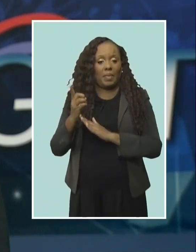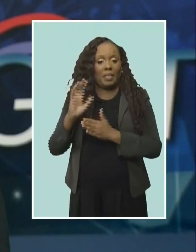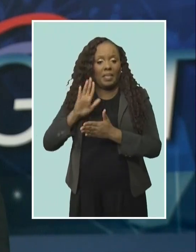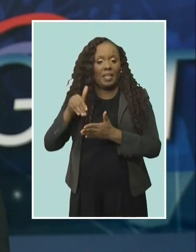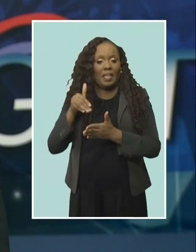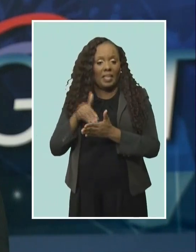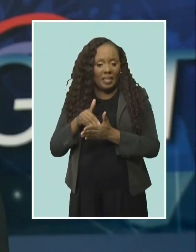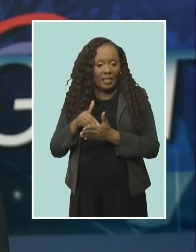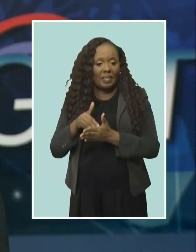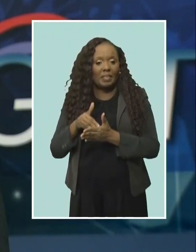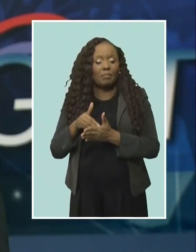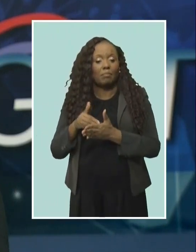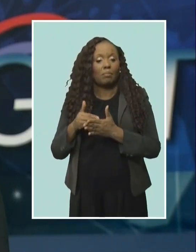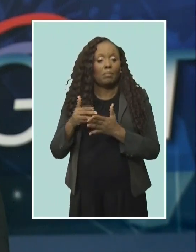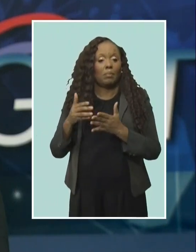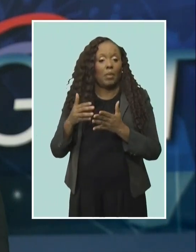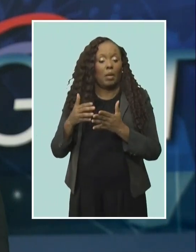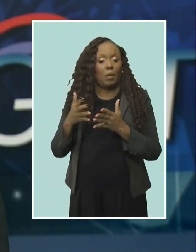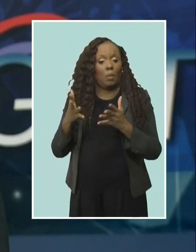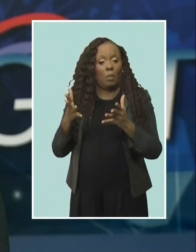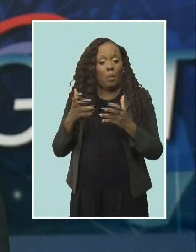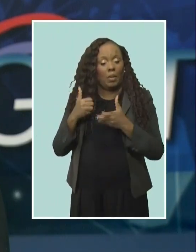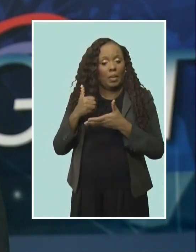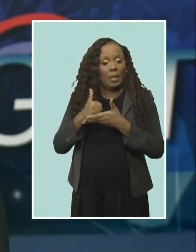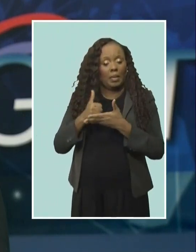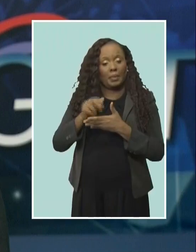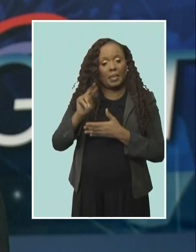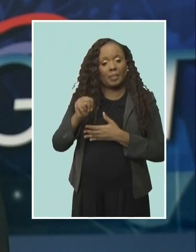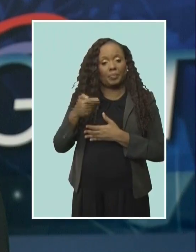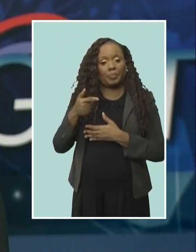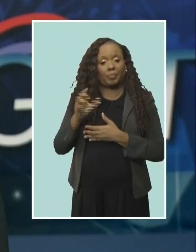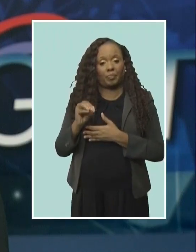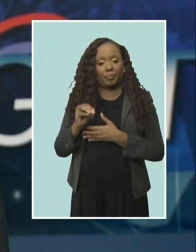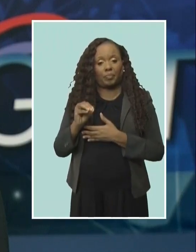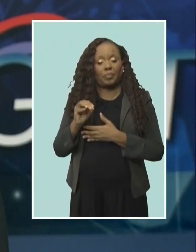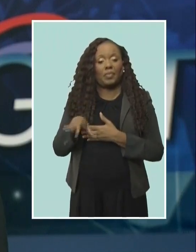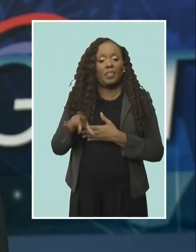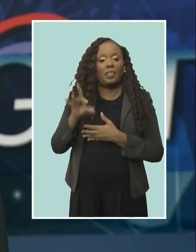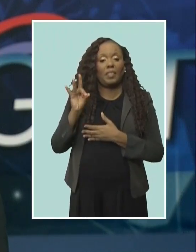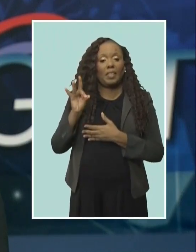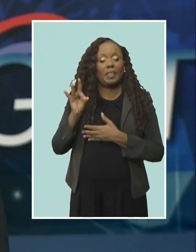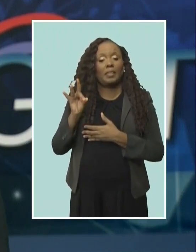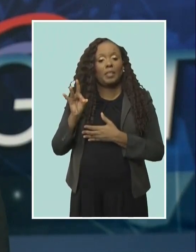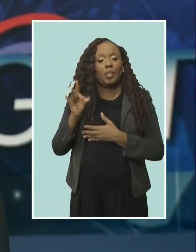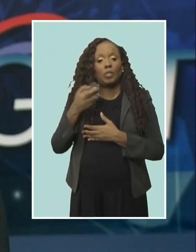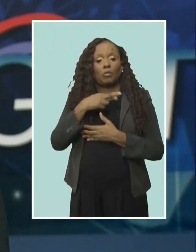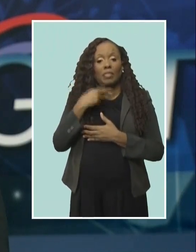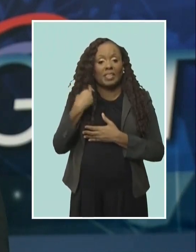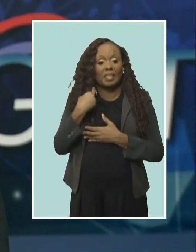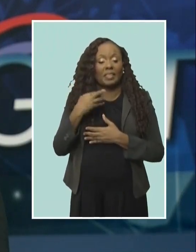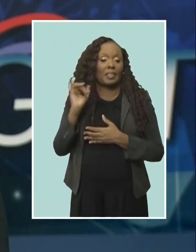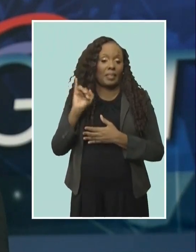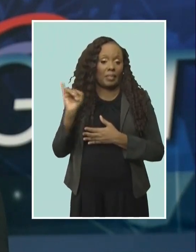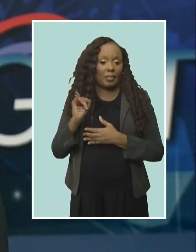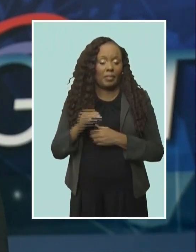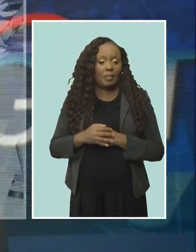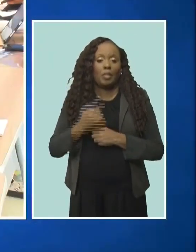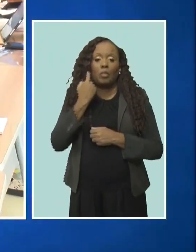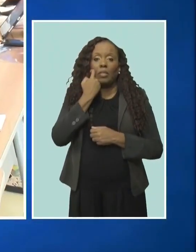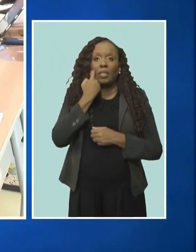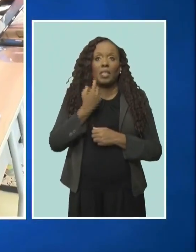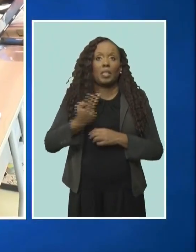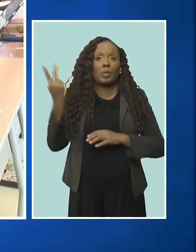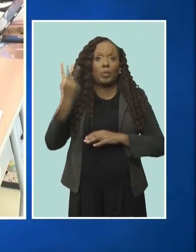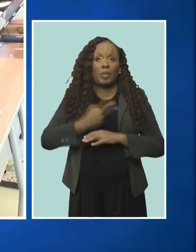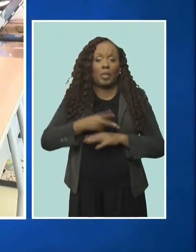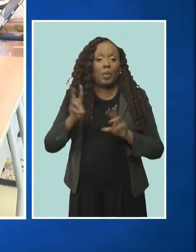Center, CPDC, are collaborating to help NGOs find risk insurance. At a recently held two-day workshop,